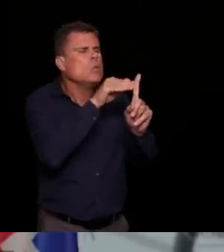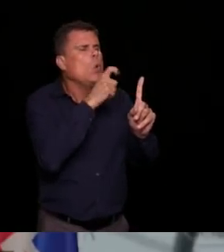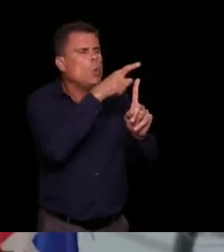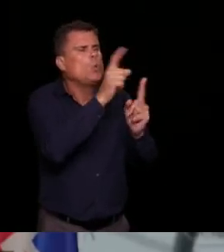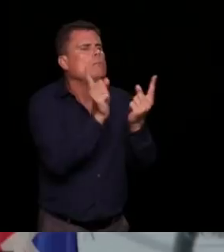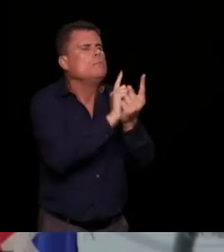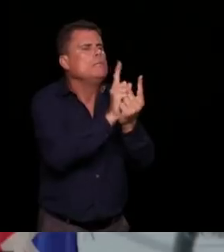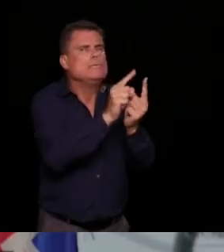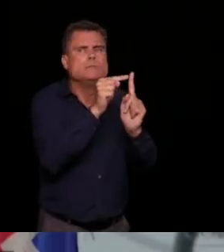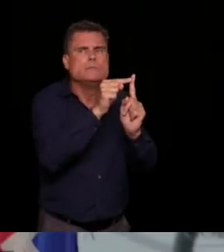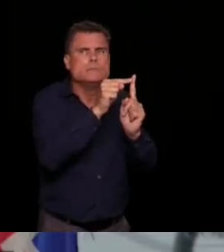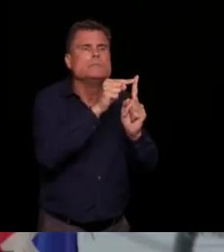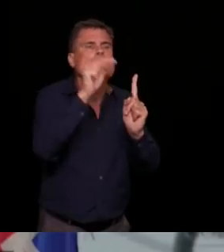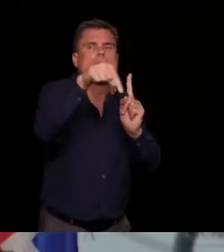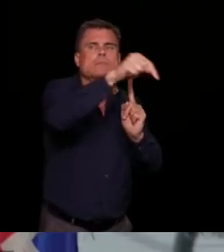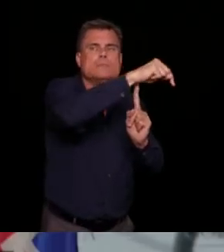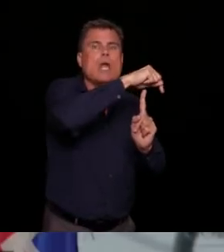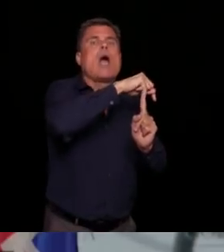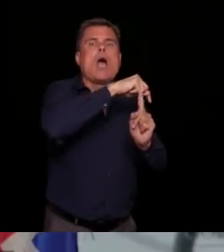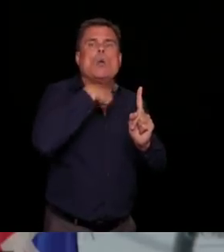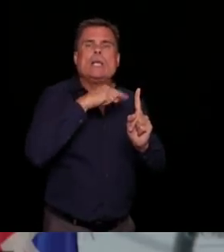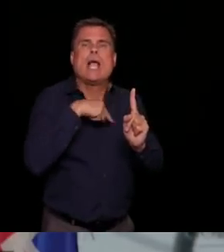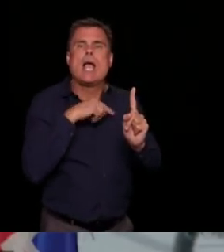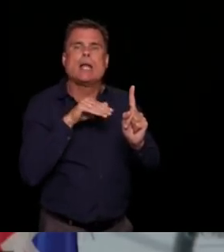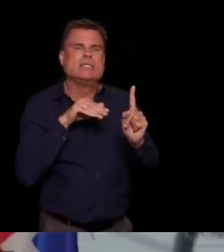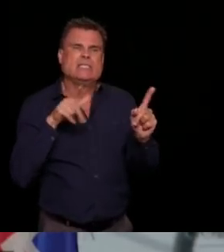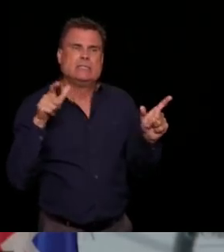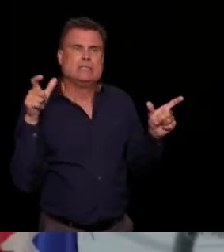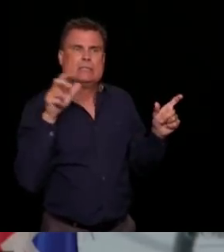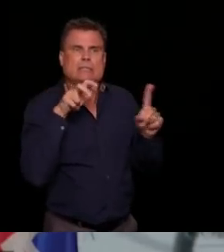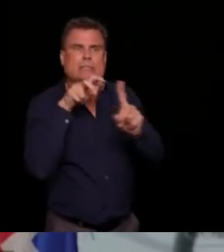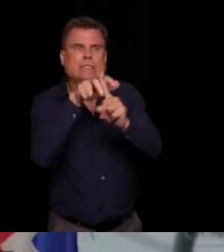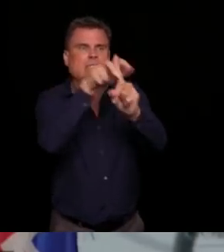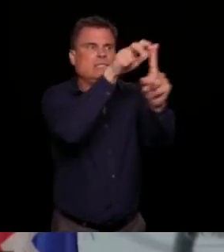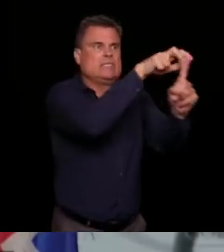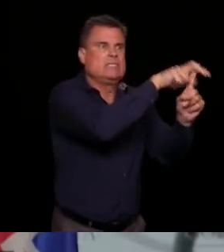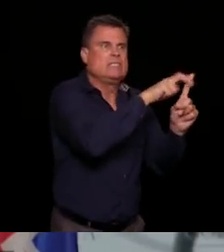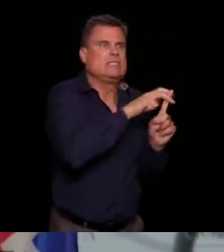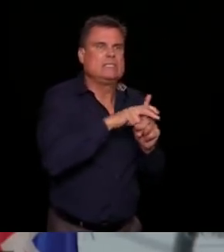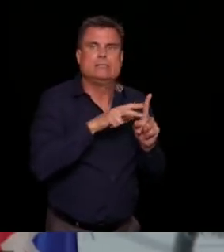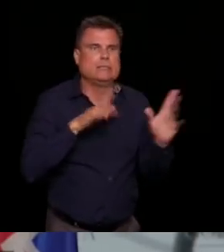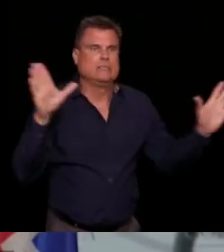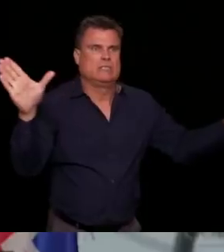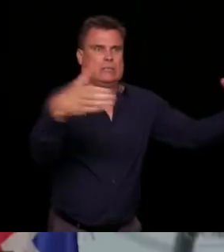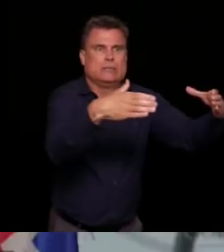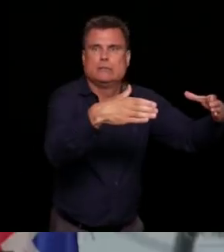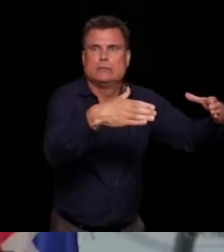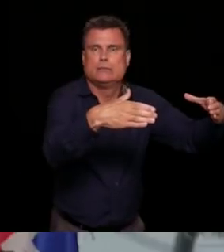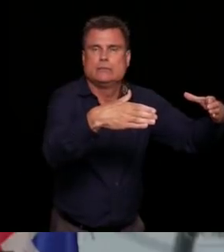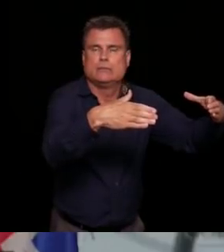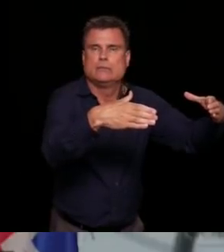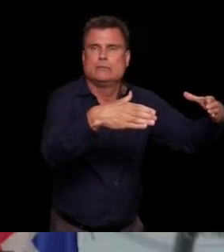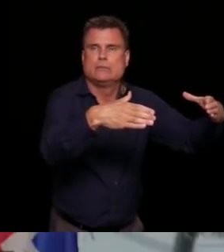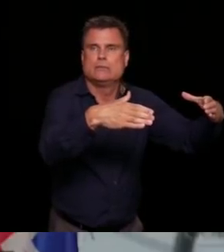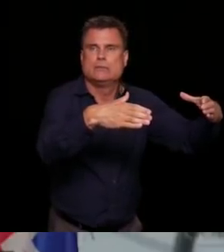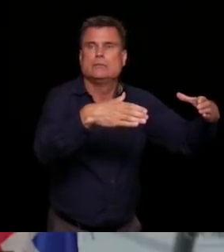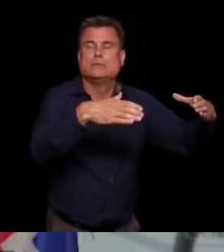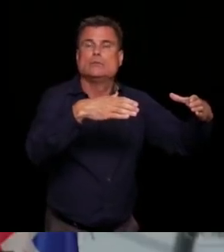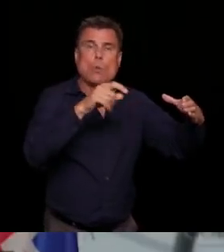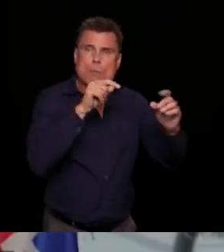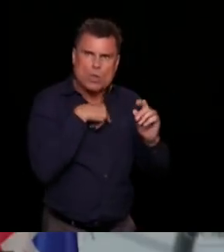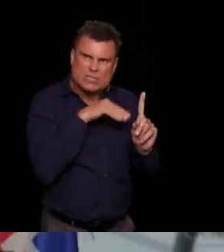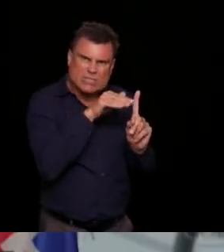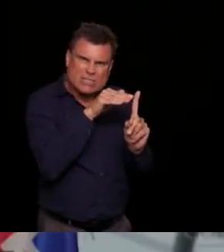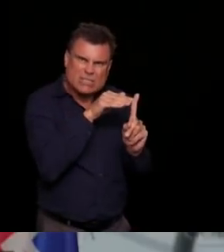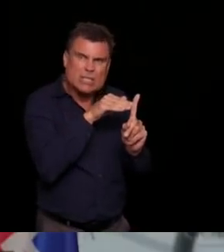we are able to control transmission. So we do monitor that, and that number changes, and often early in the investigation it's higher, and